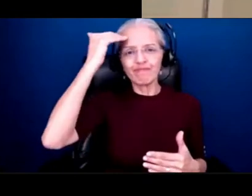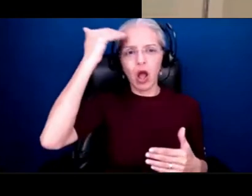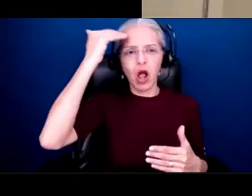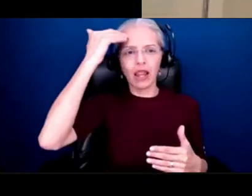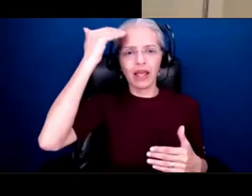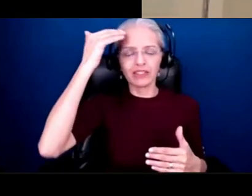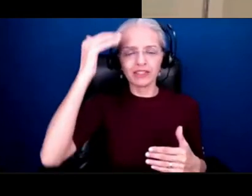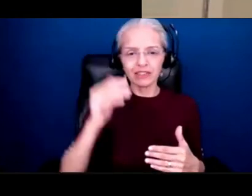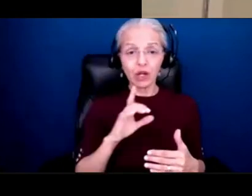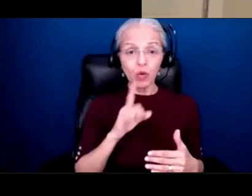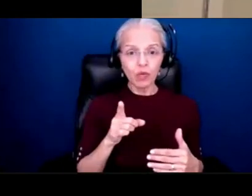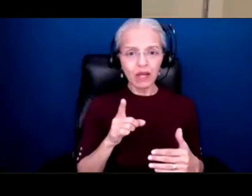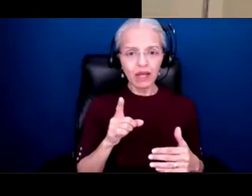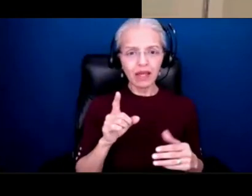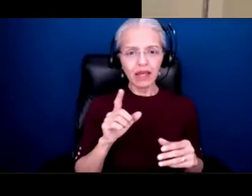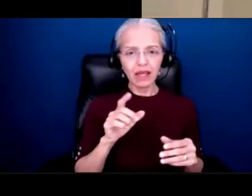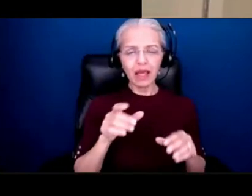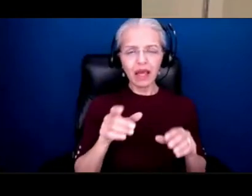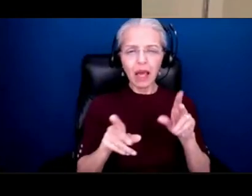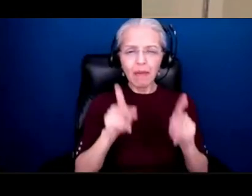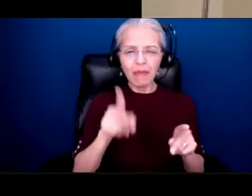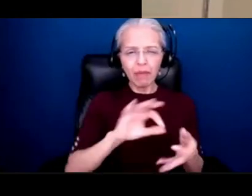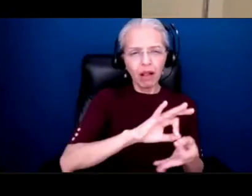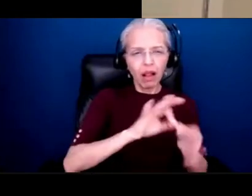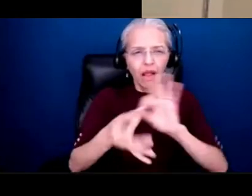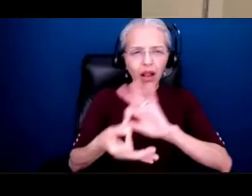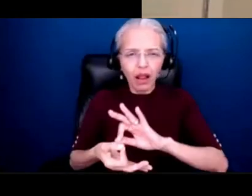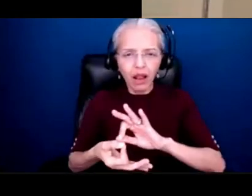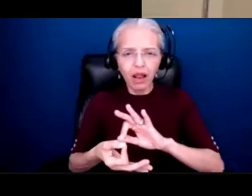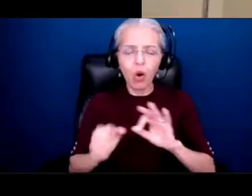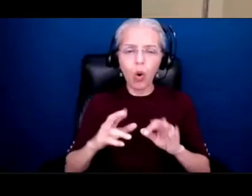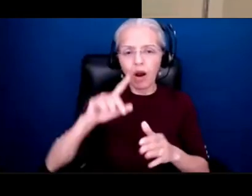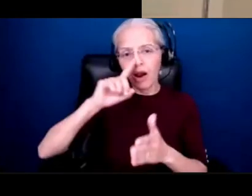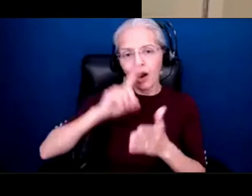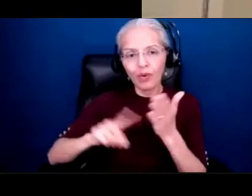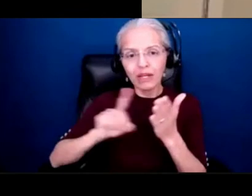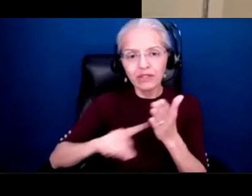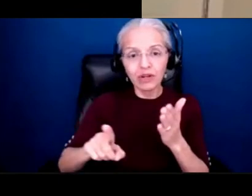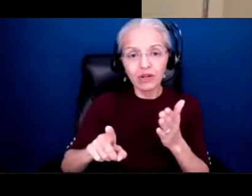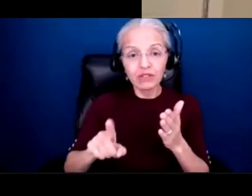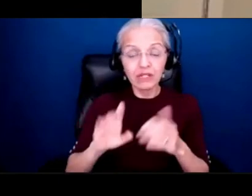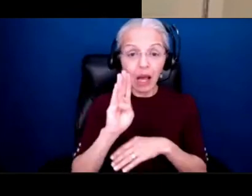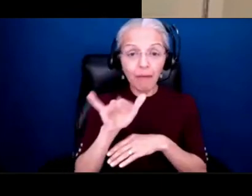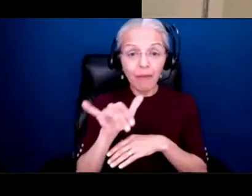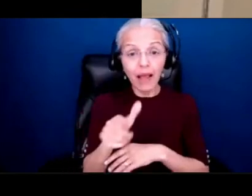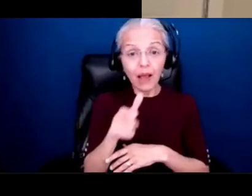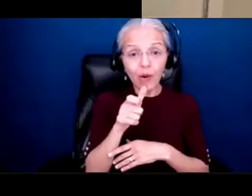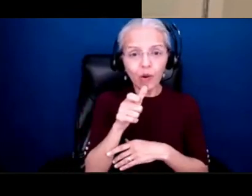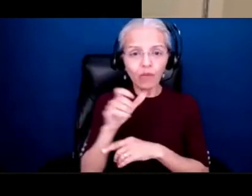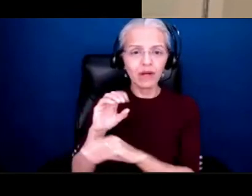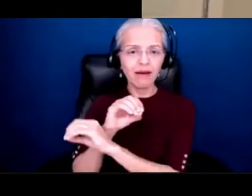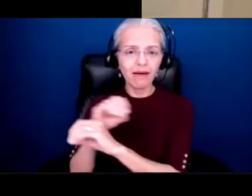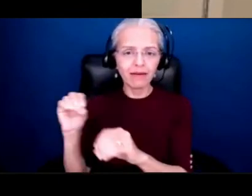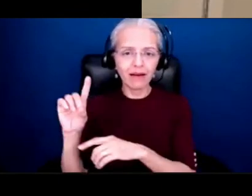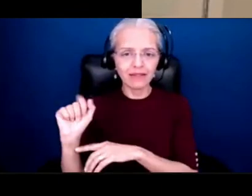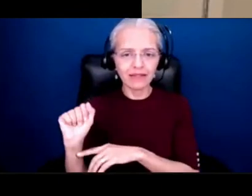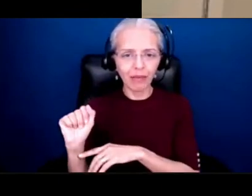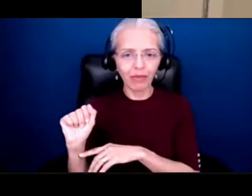and oftentimes researched by non-disabled people. And clearly